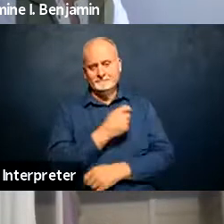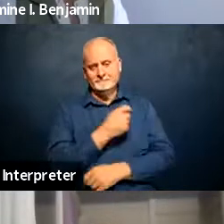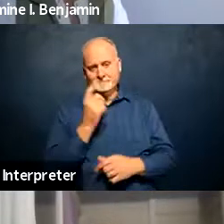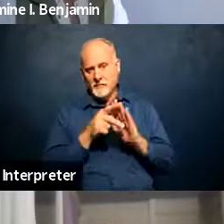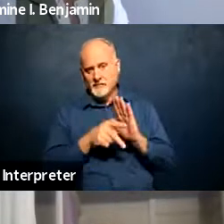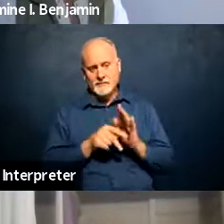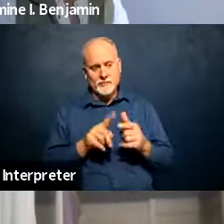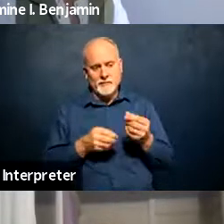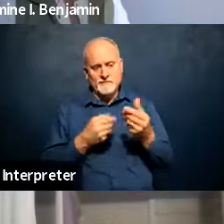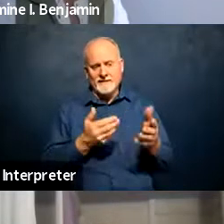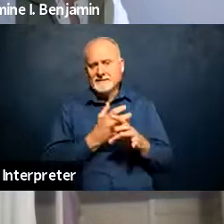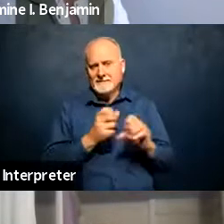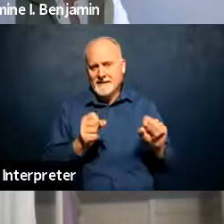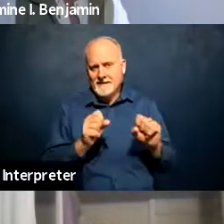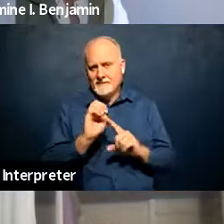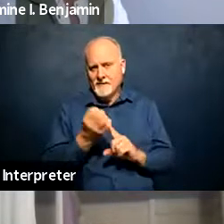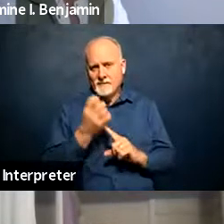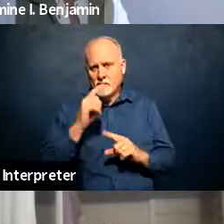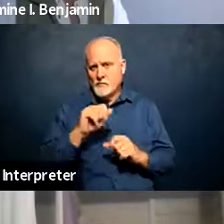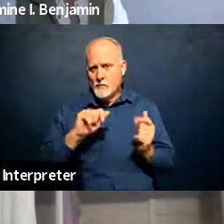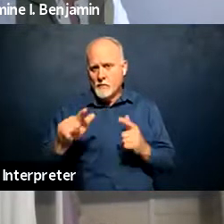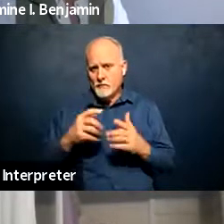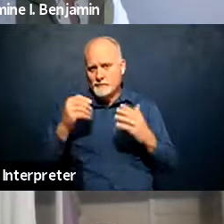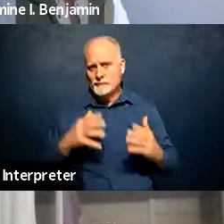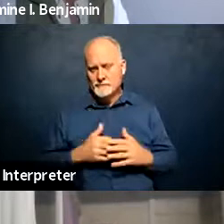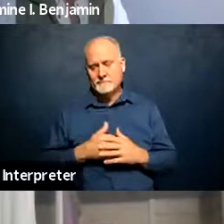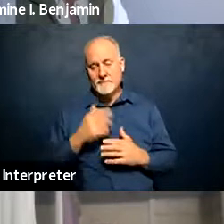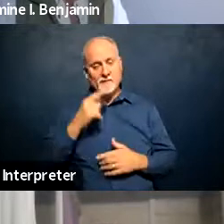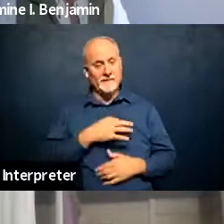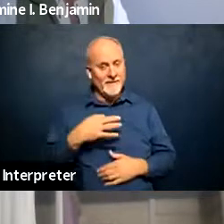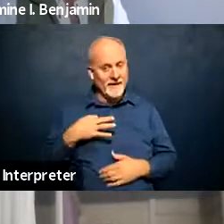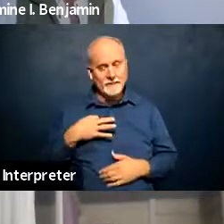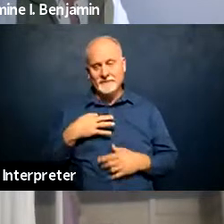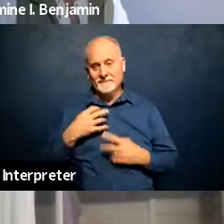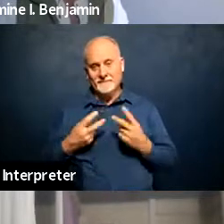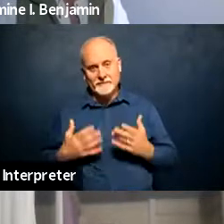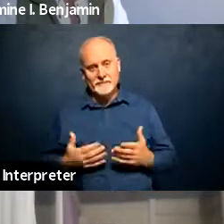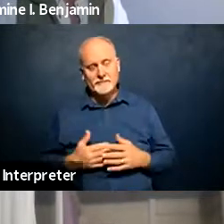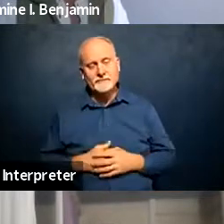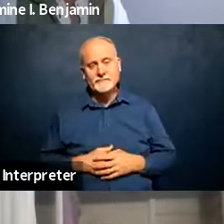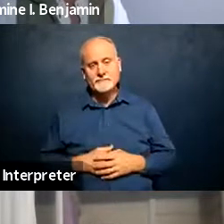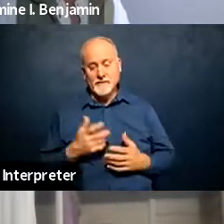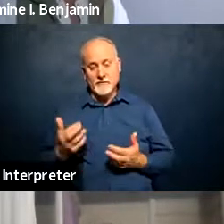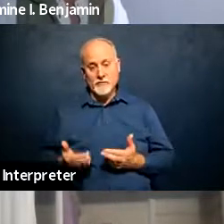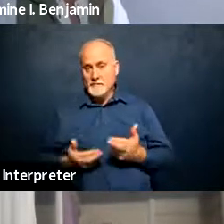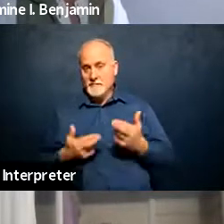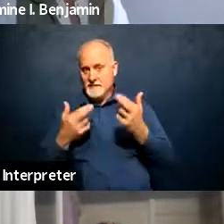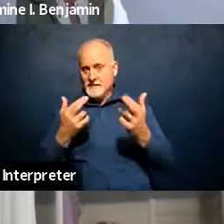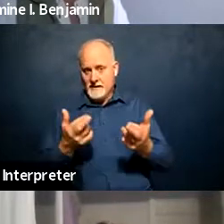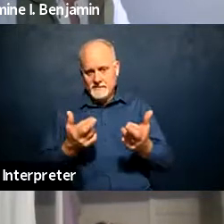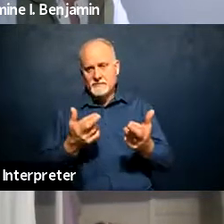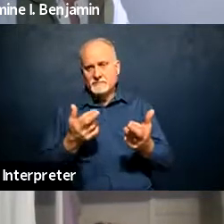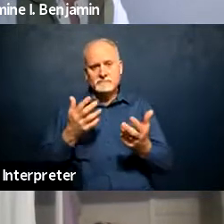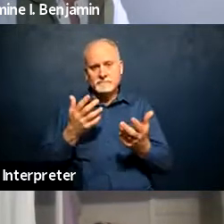providing a safe and healthy environment for all students, faculty, staff, and visitors. These recommendations are informed